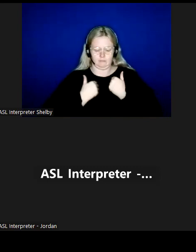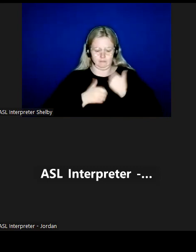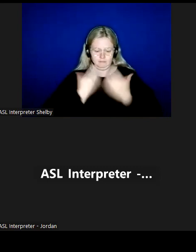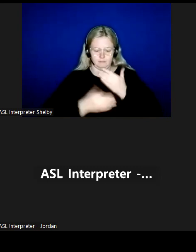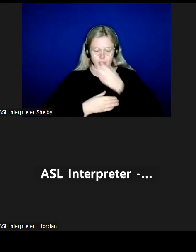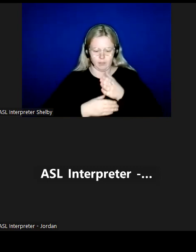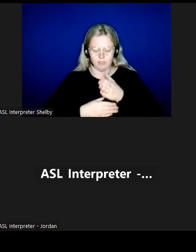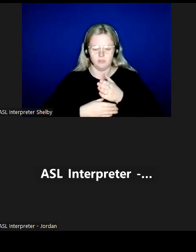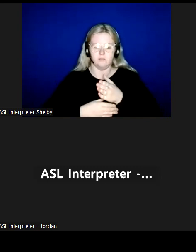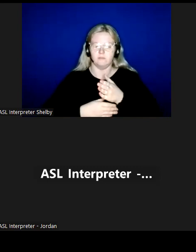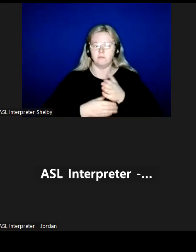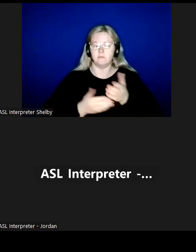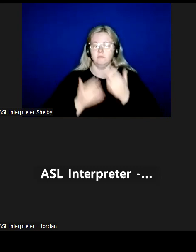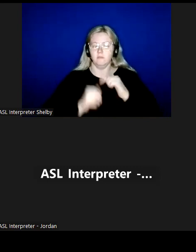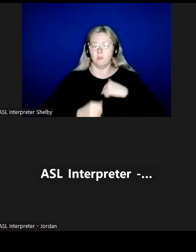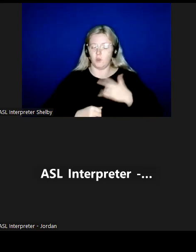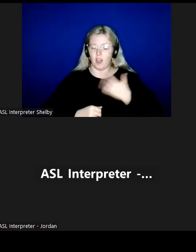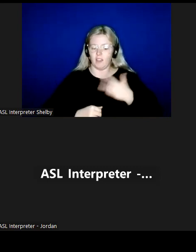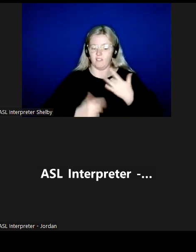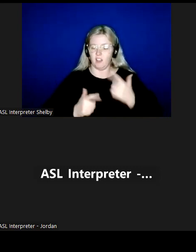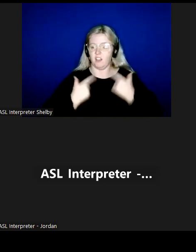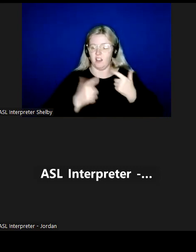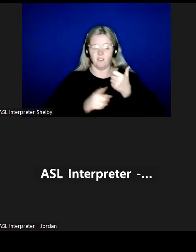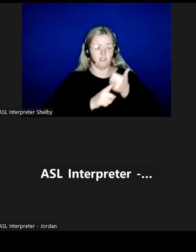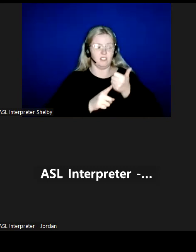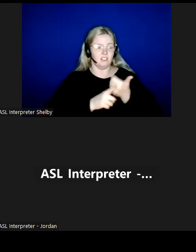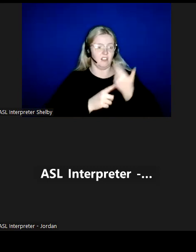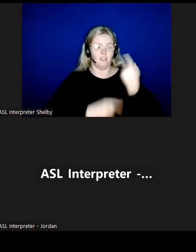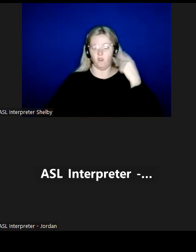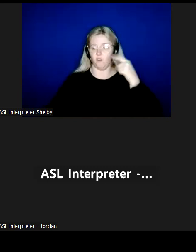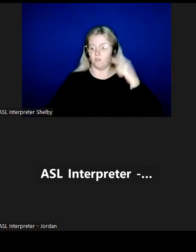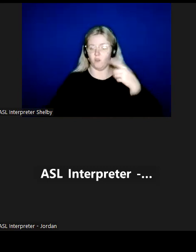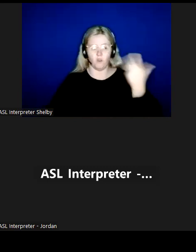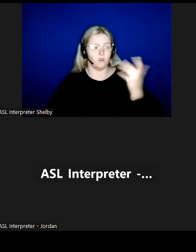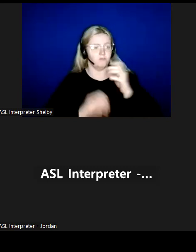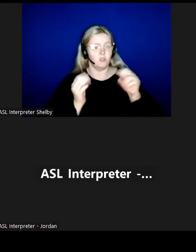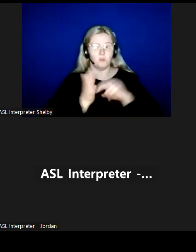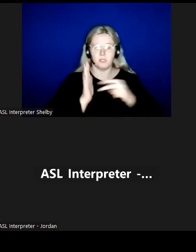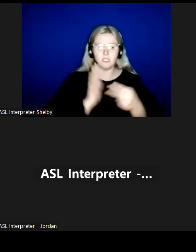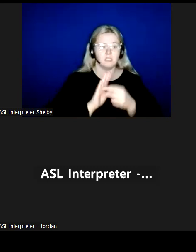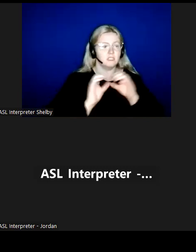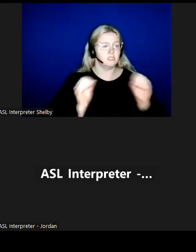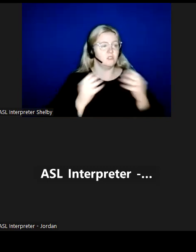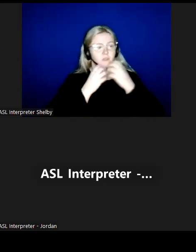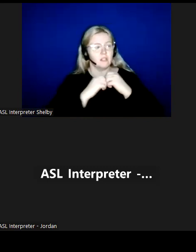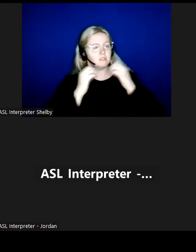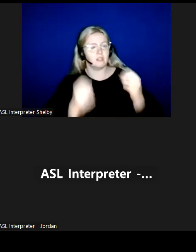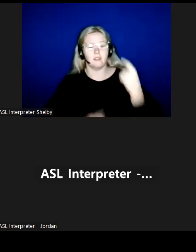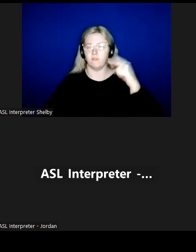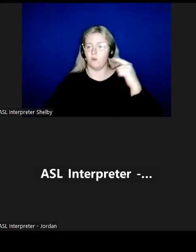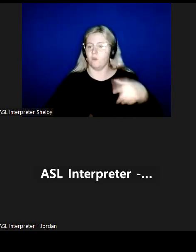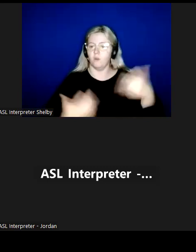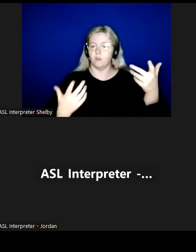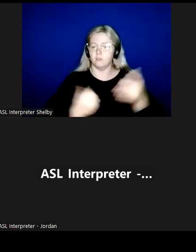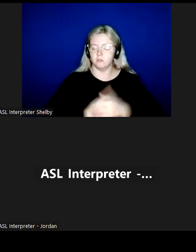or meaningless? Is it hard to find that now with your loss? Do I feel like the future holds no purpose or prospects? So